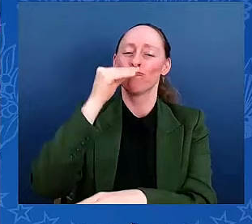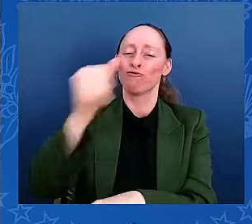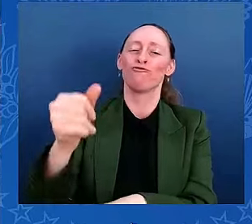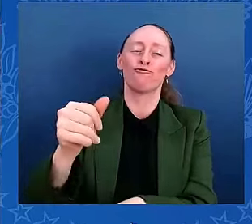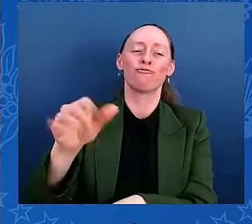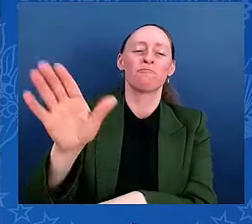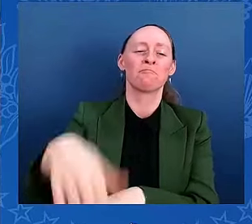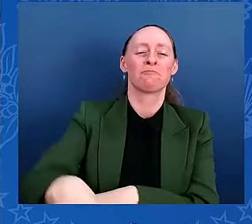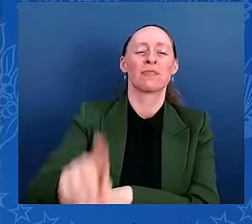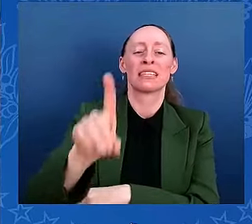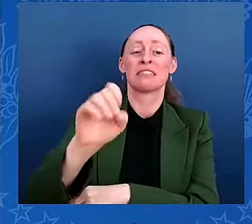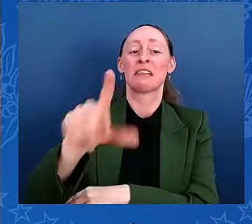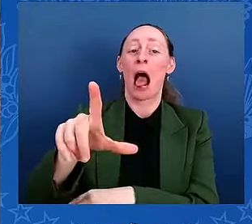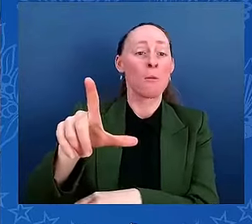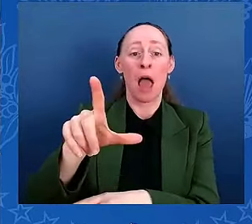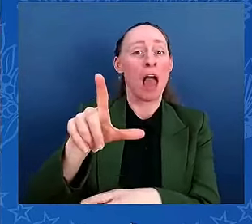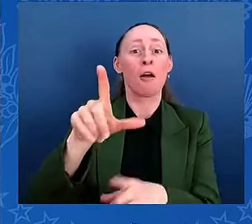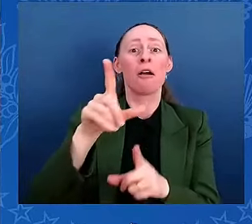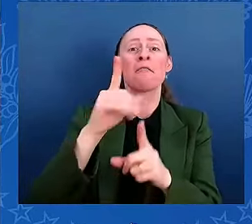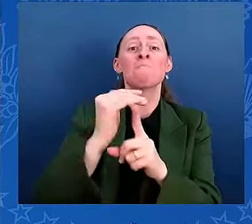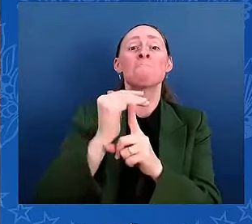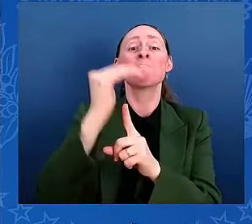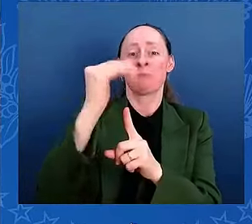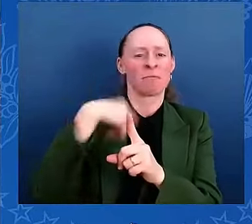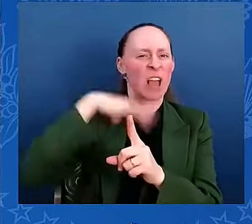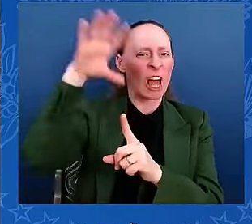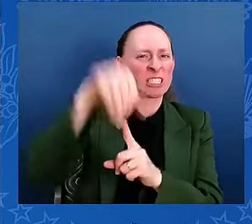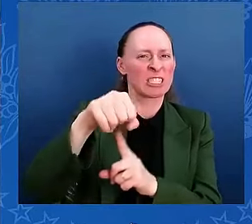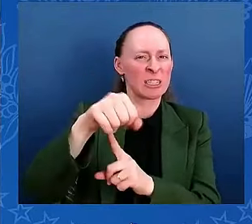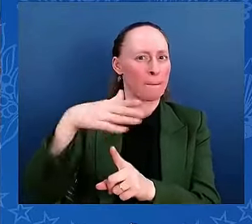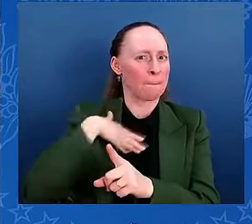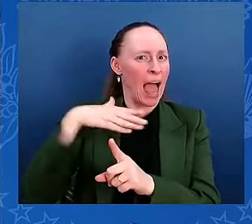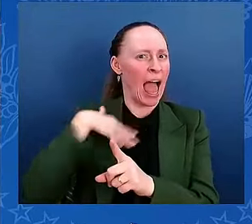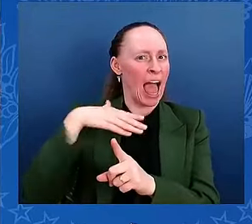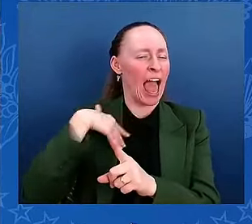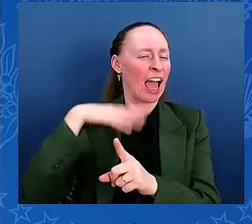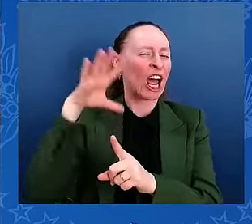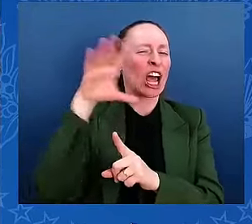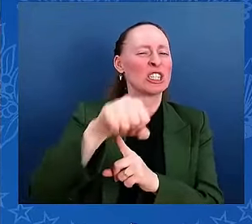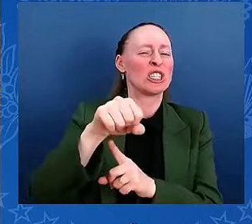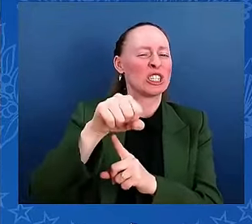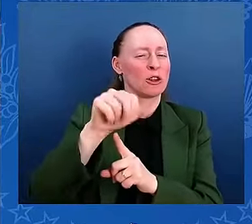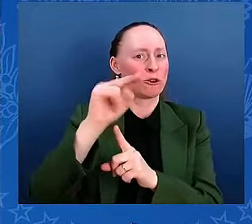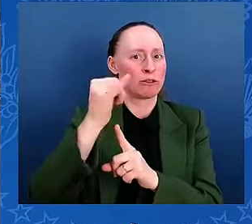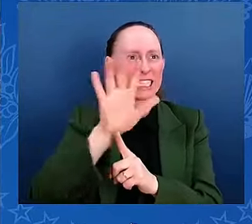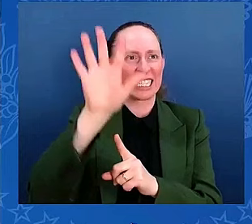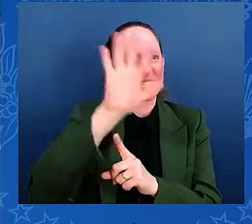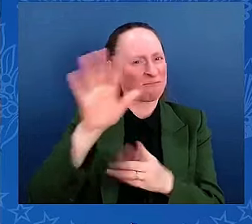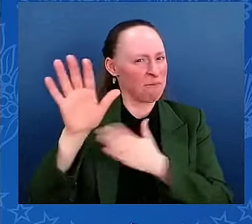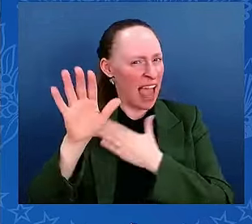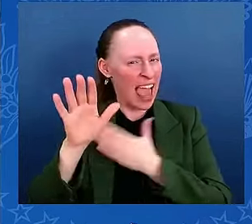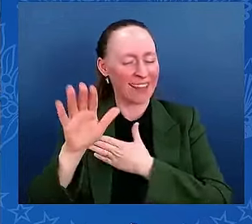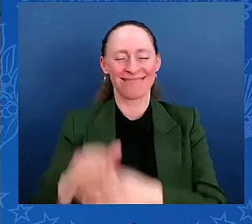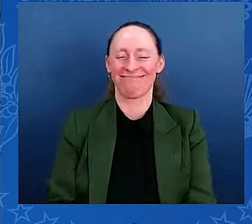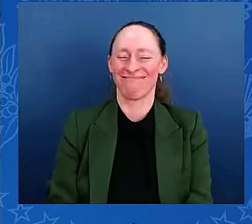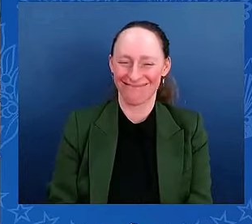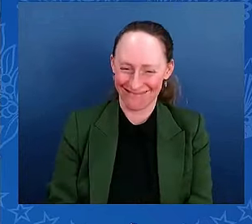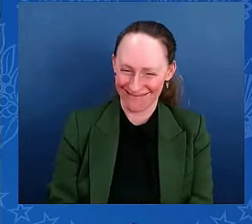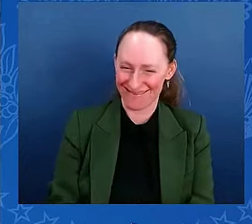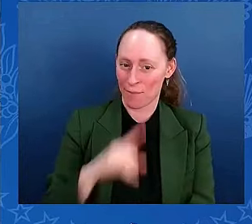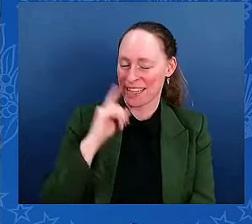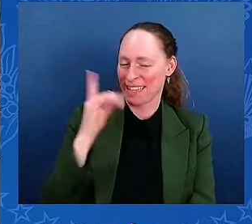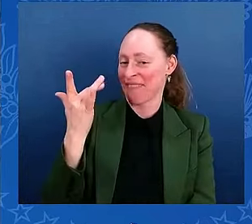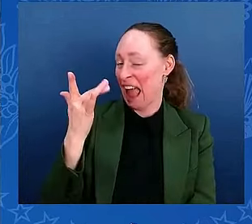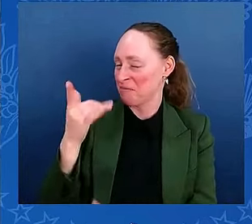Jersey. There was actually a Supreme Court case about that. Anyway. But he represented New Jersey, and his son represents House